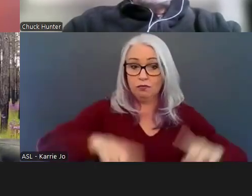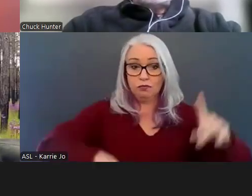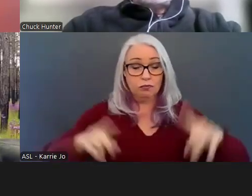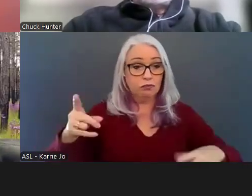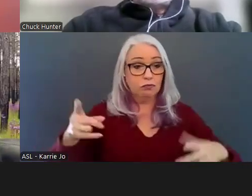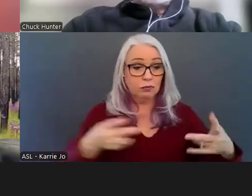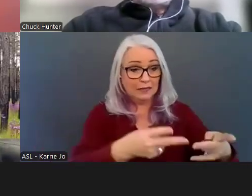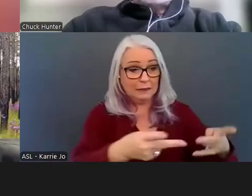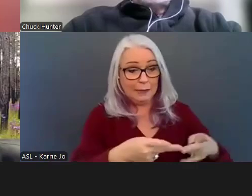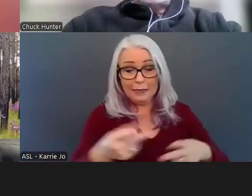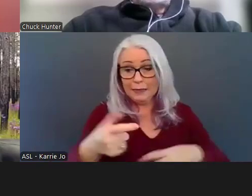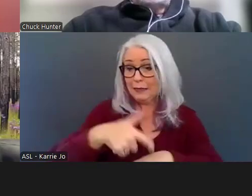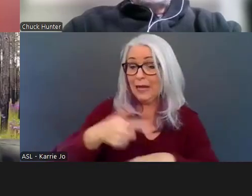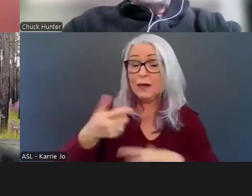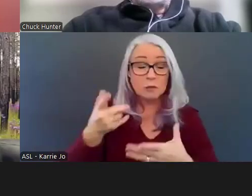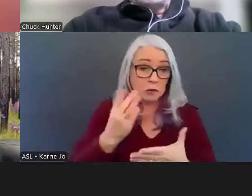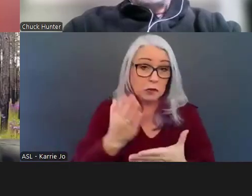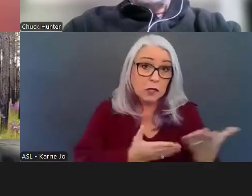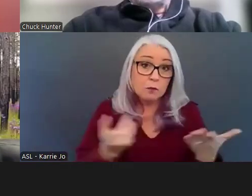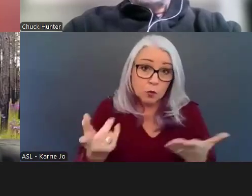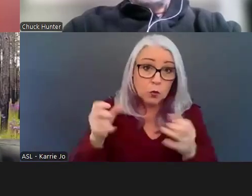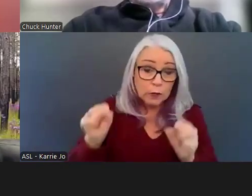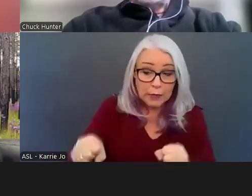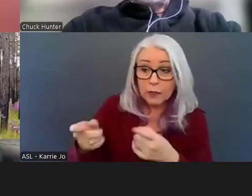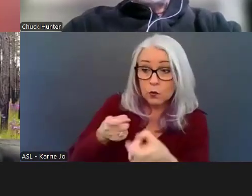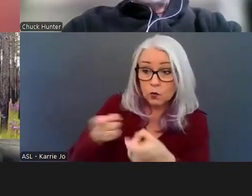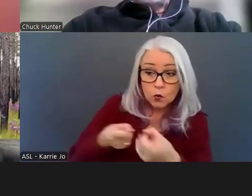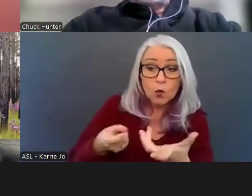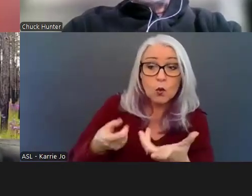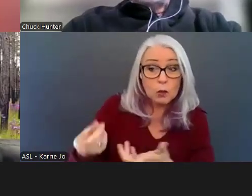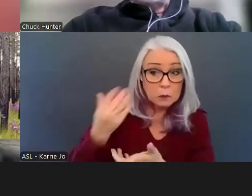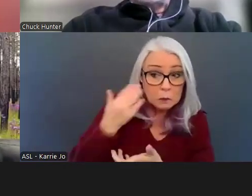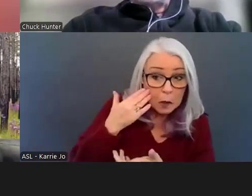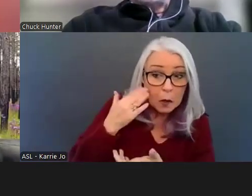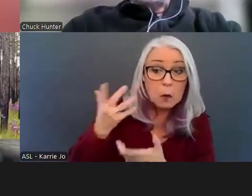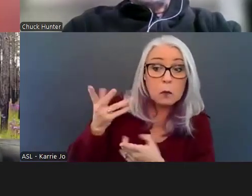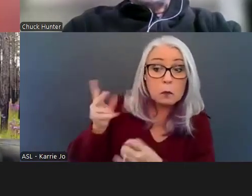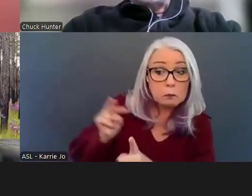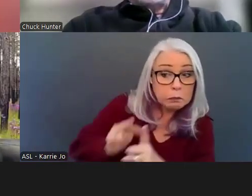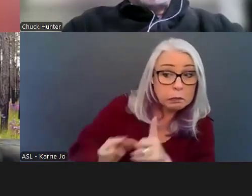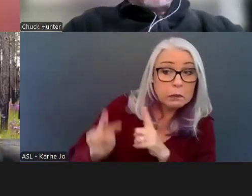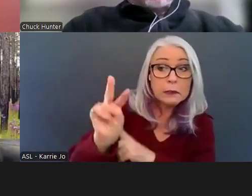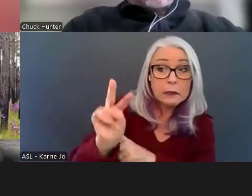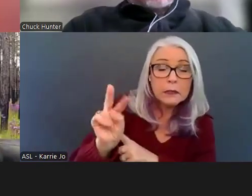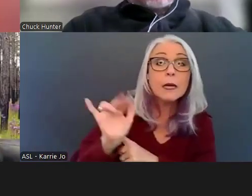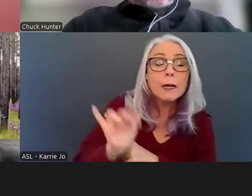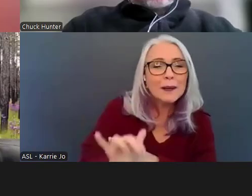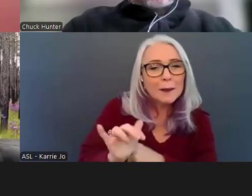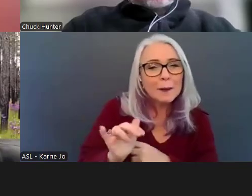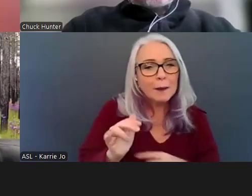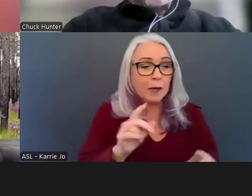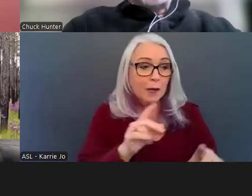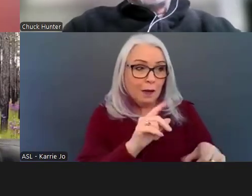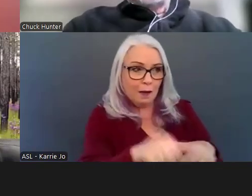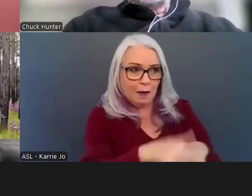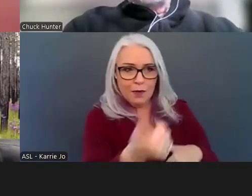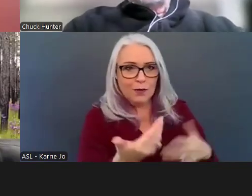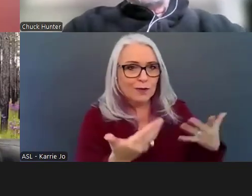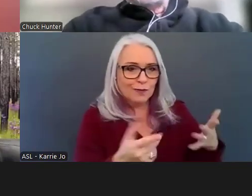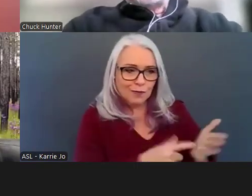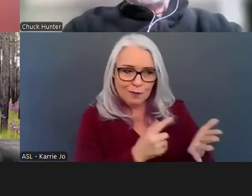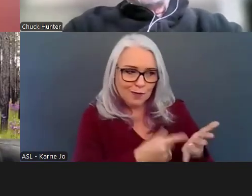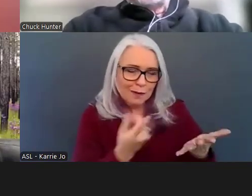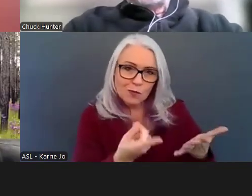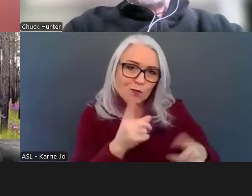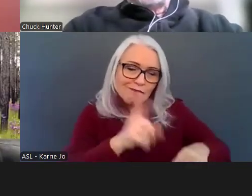And some you can control and anticipate, and others you have to respond to, but doing it in ways that I still kind of center those desired future